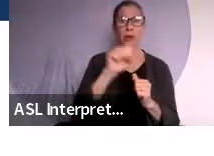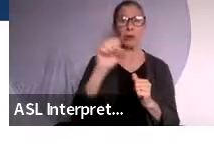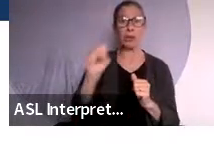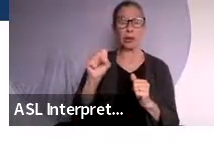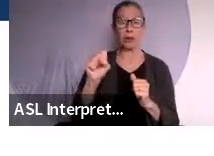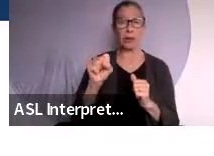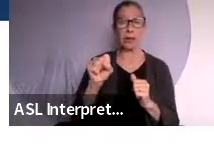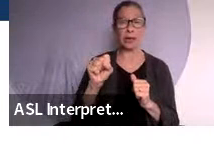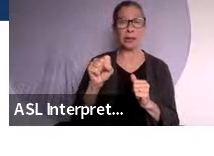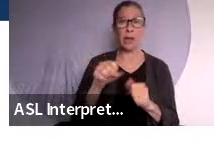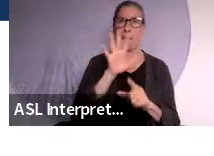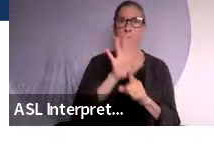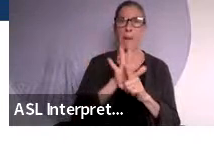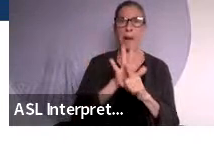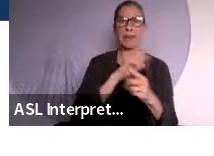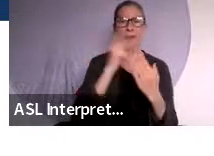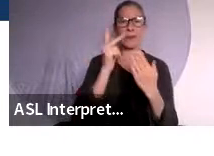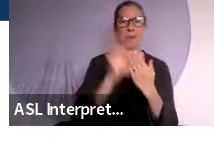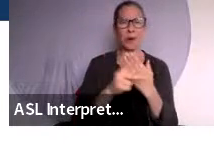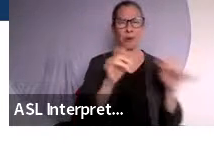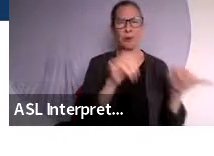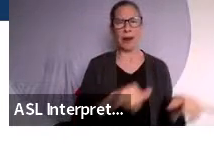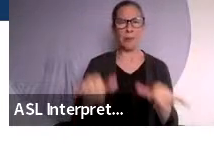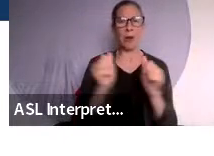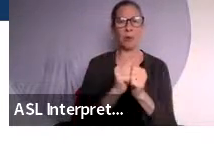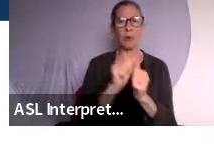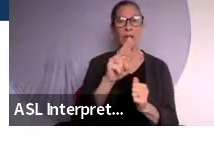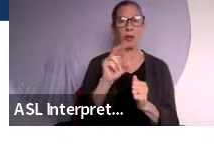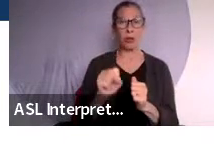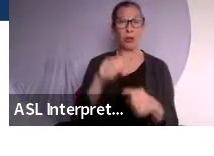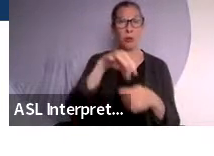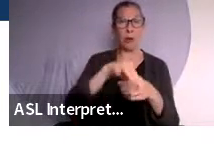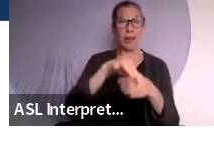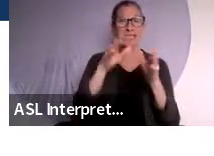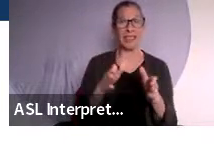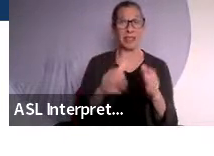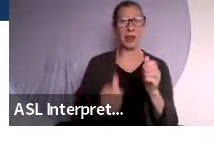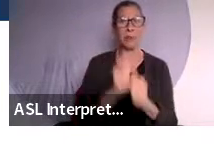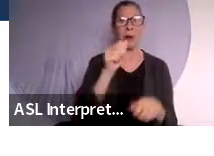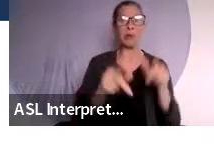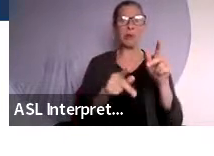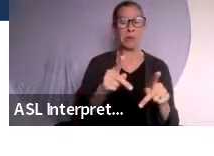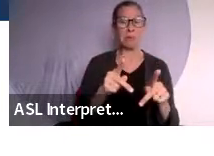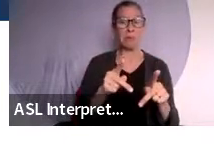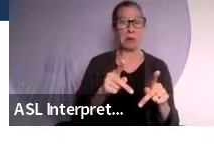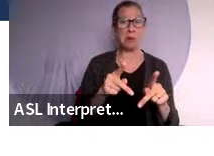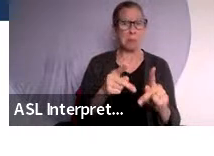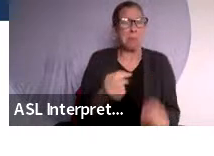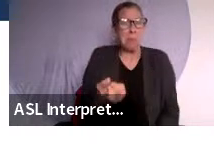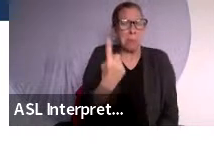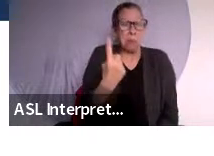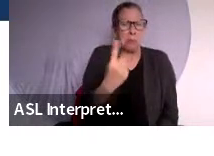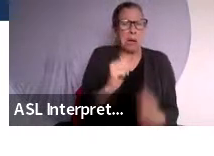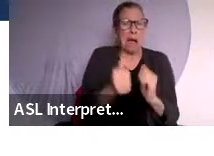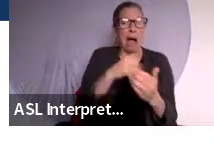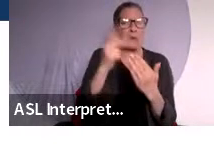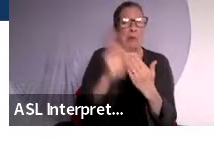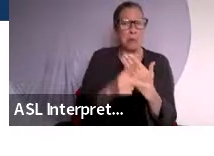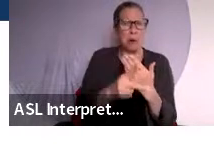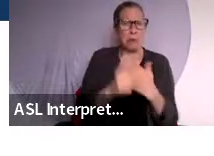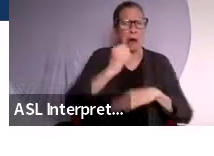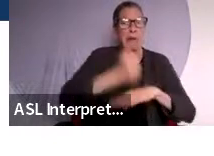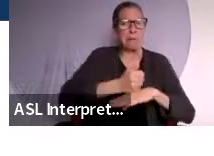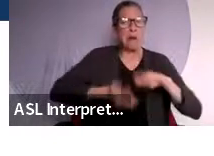is a largely popular program with the US electorate, and most voters report having a basic understanding of how the program